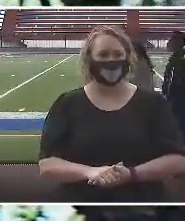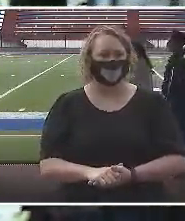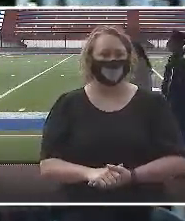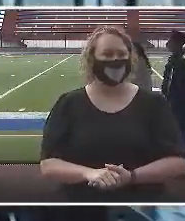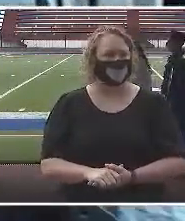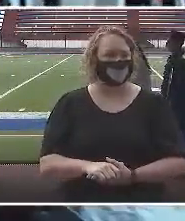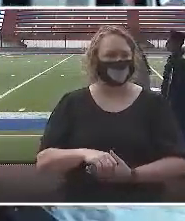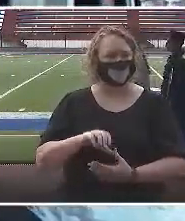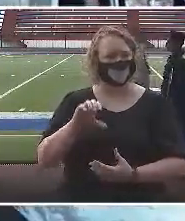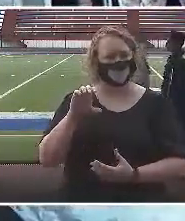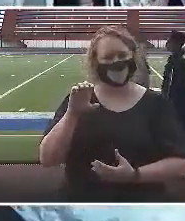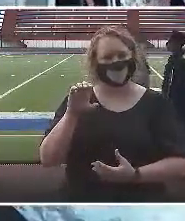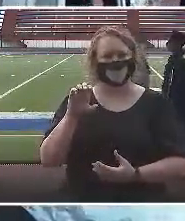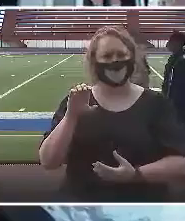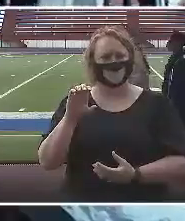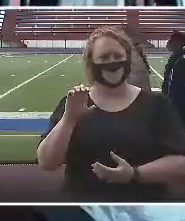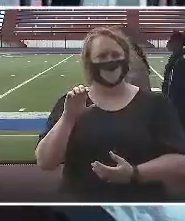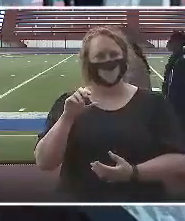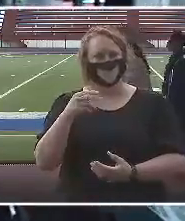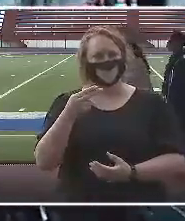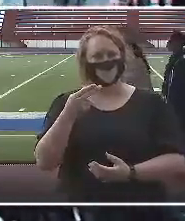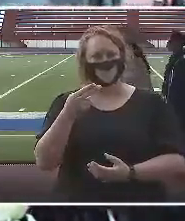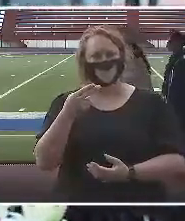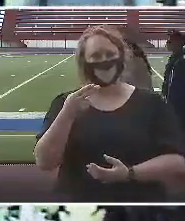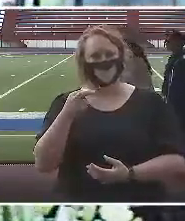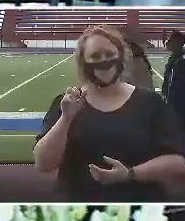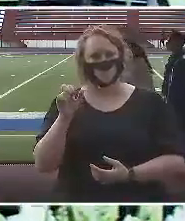Christina Michael Pardo Graves.